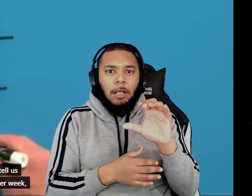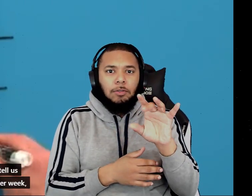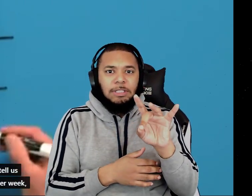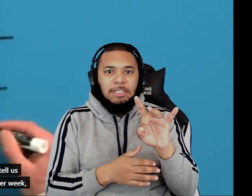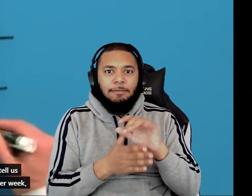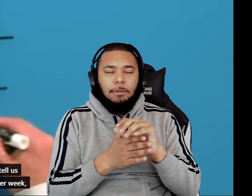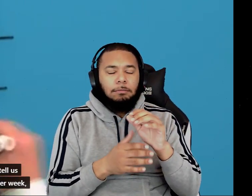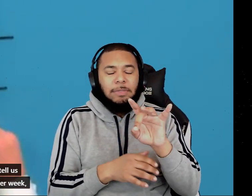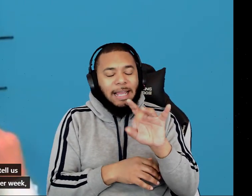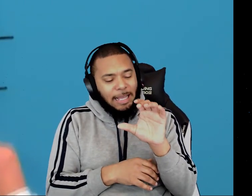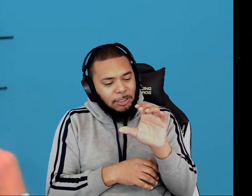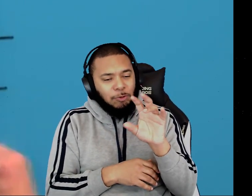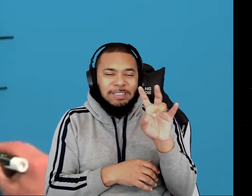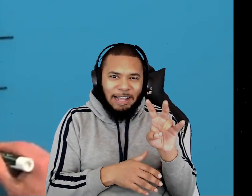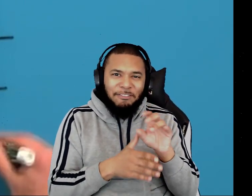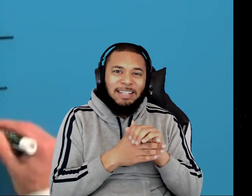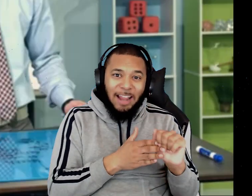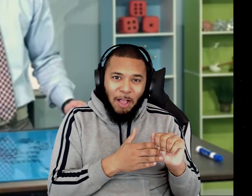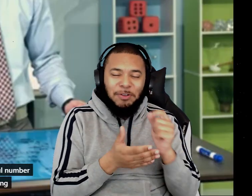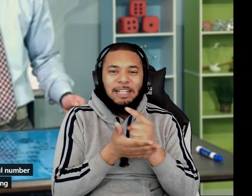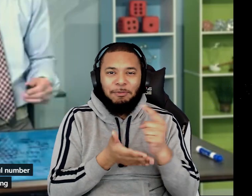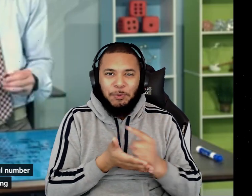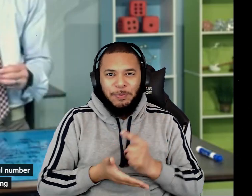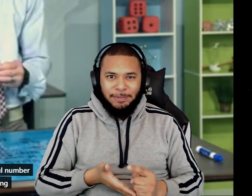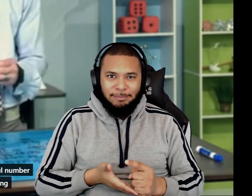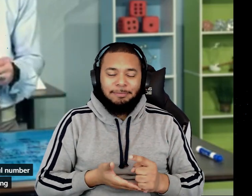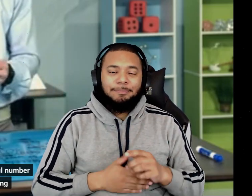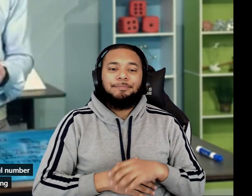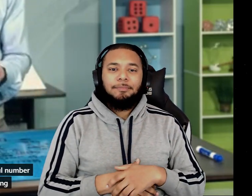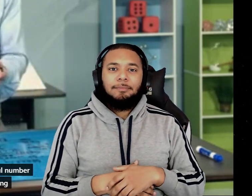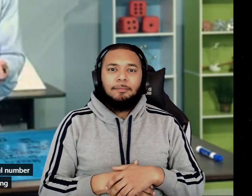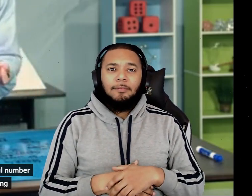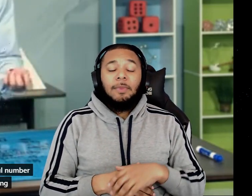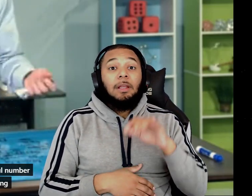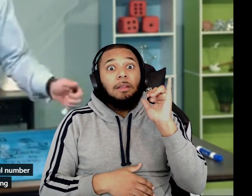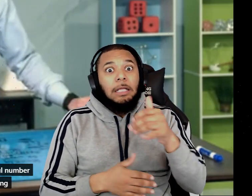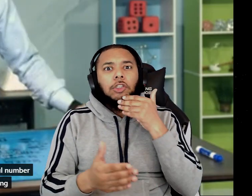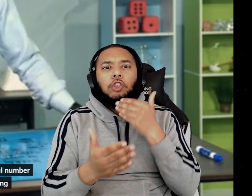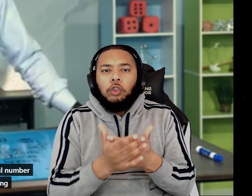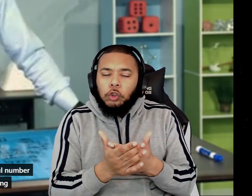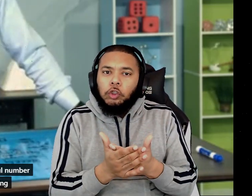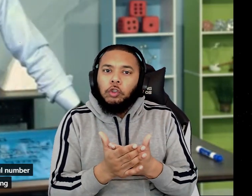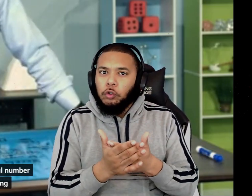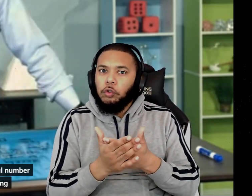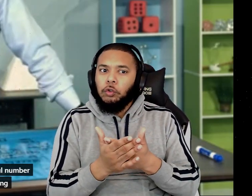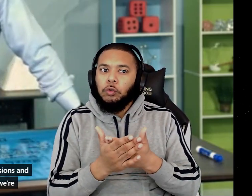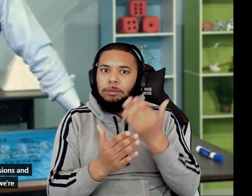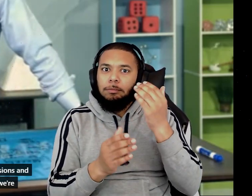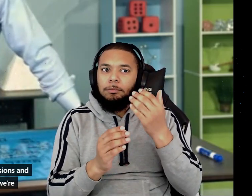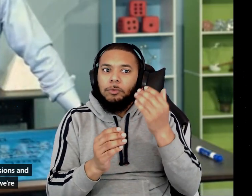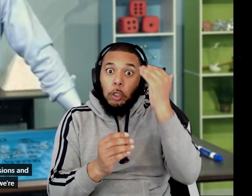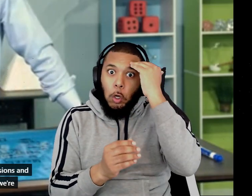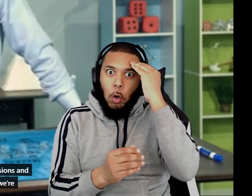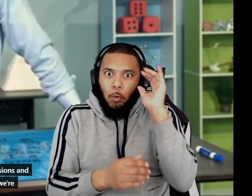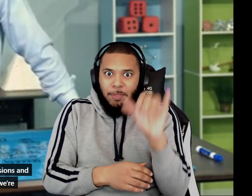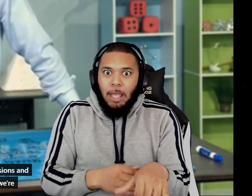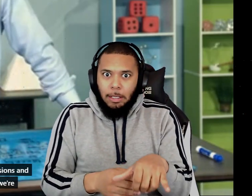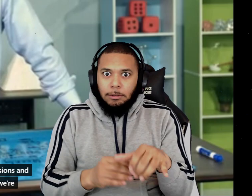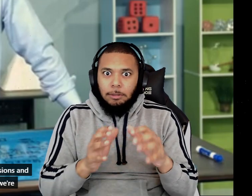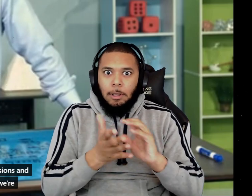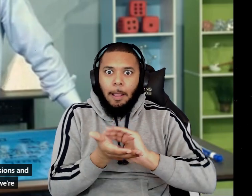$807 per week. All right, that's another really helpful number for us, because if we're going out and